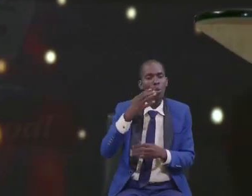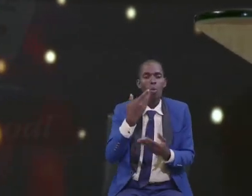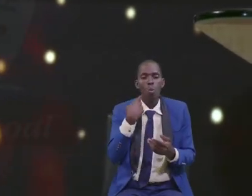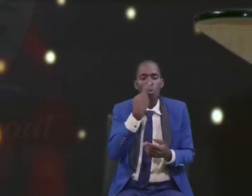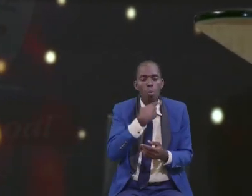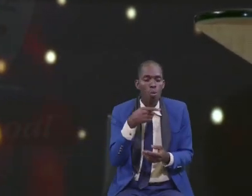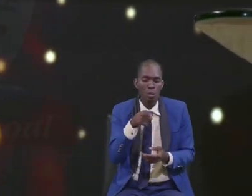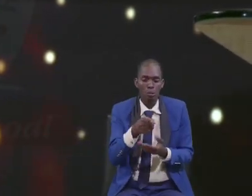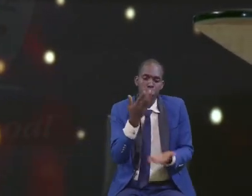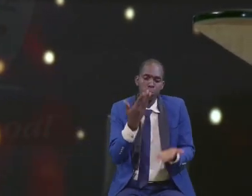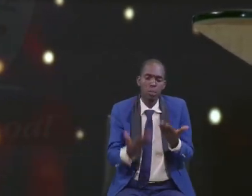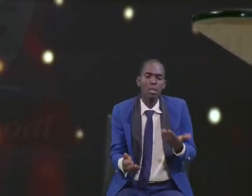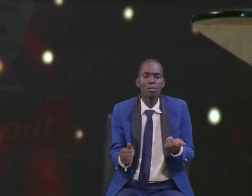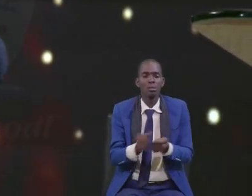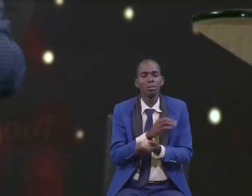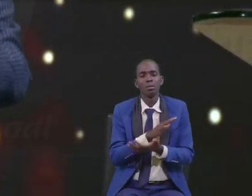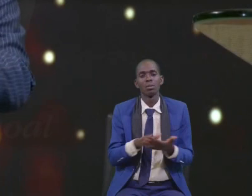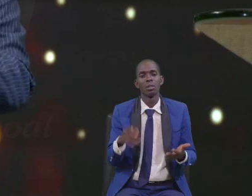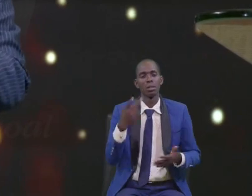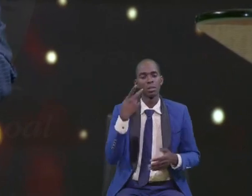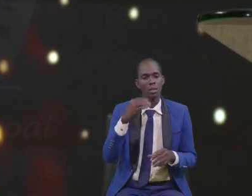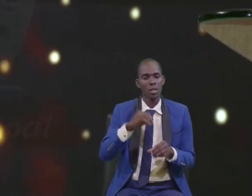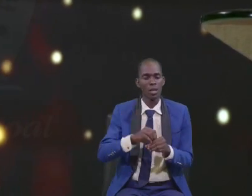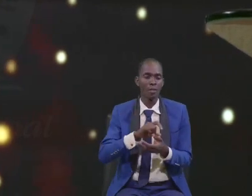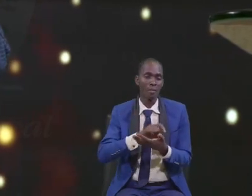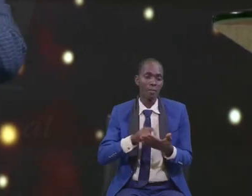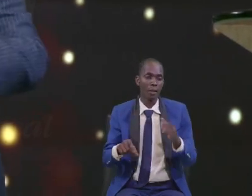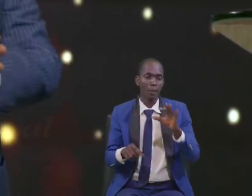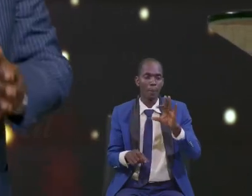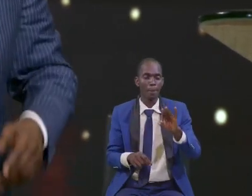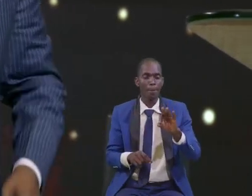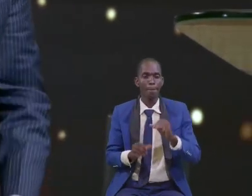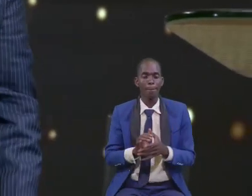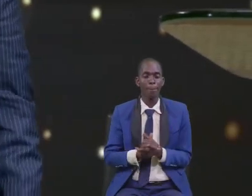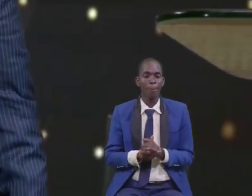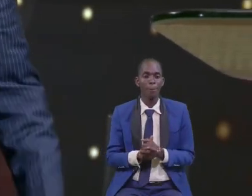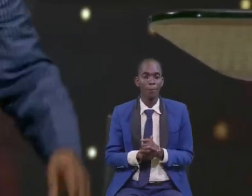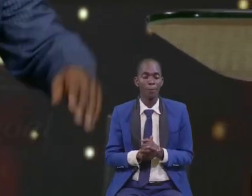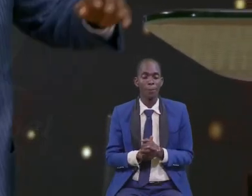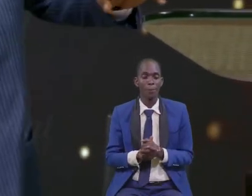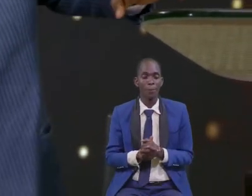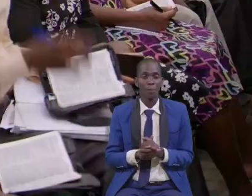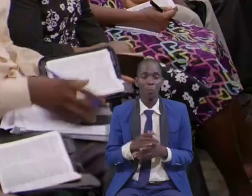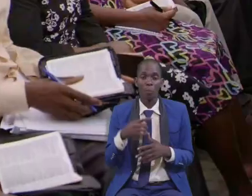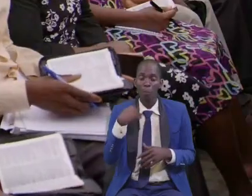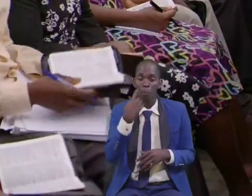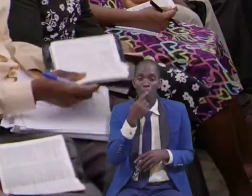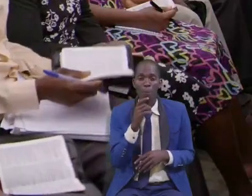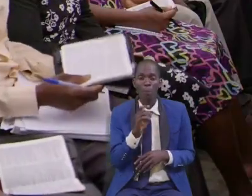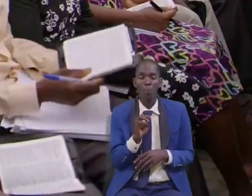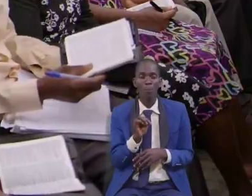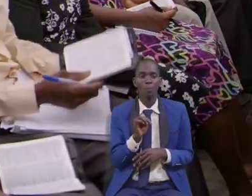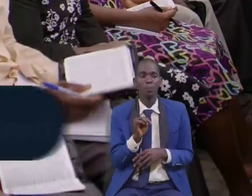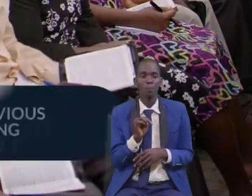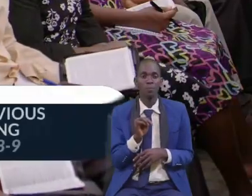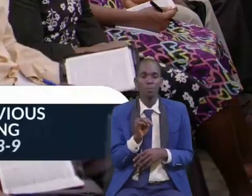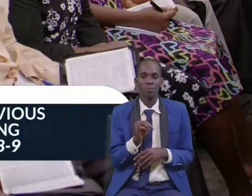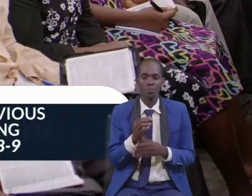may devour. Look at verse 9. It says in verse 9, whom